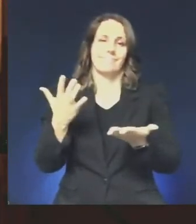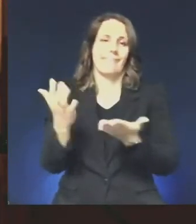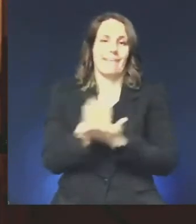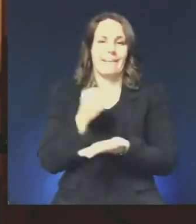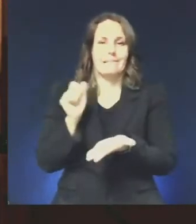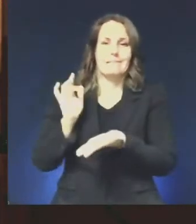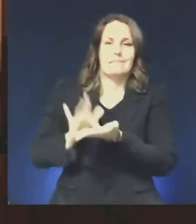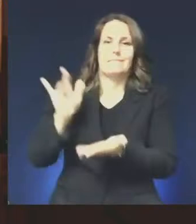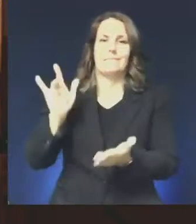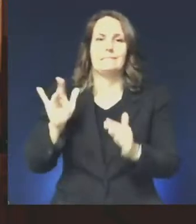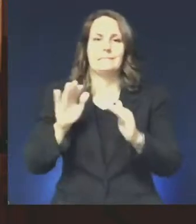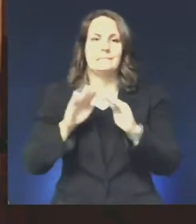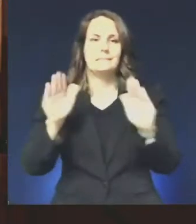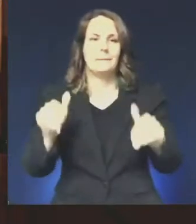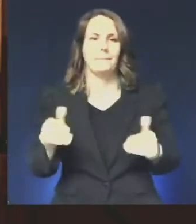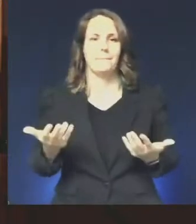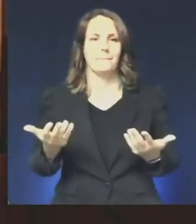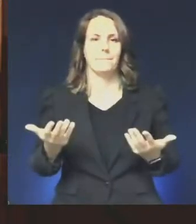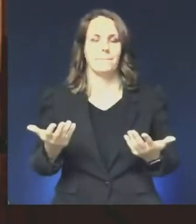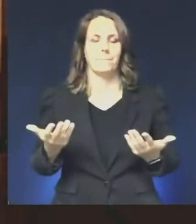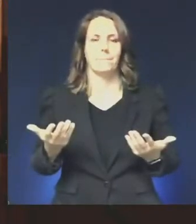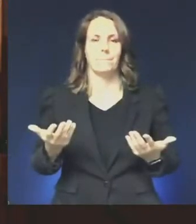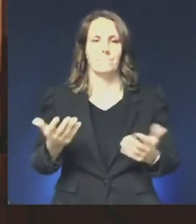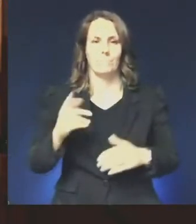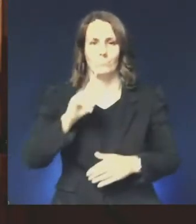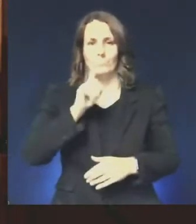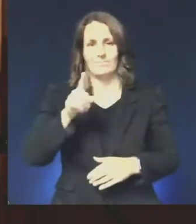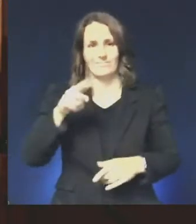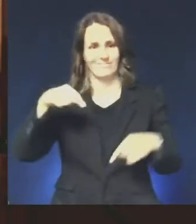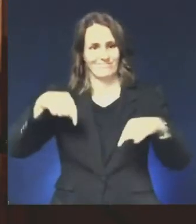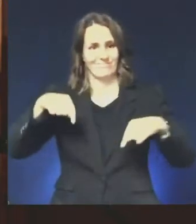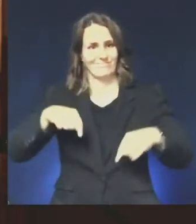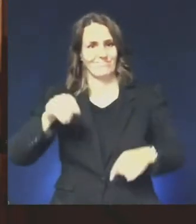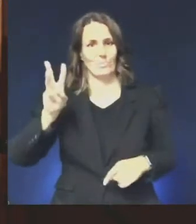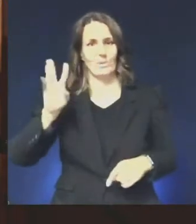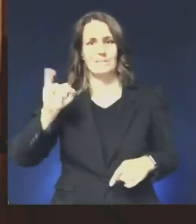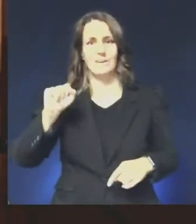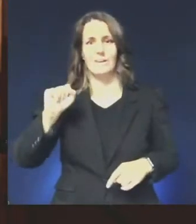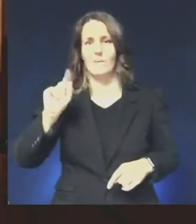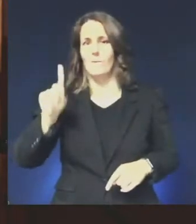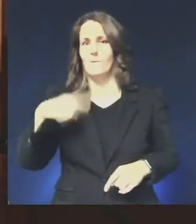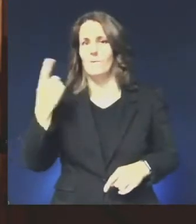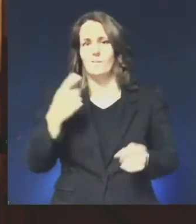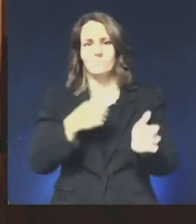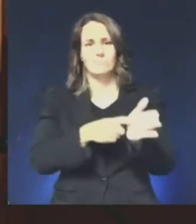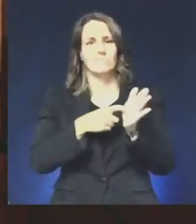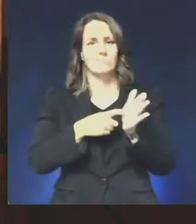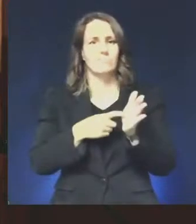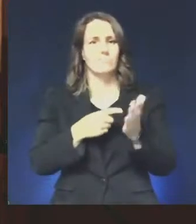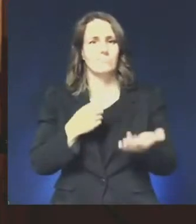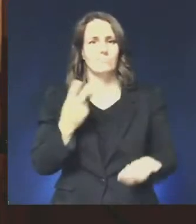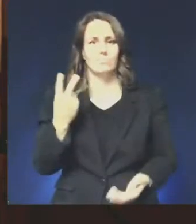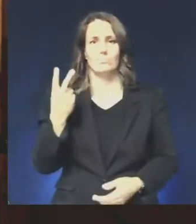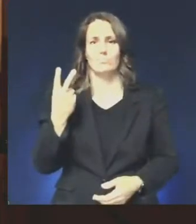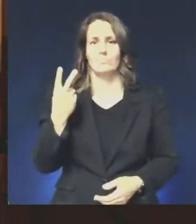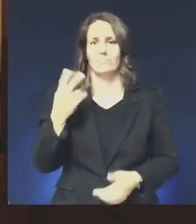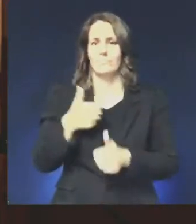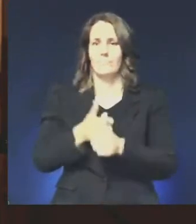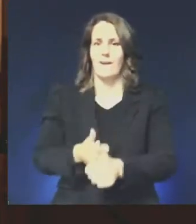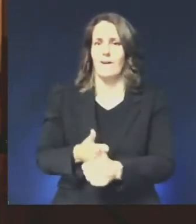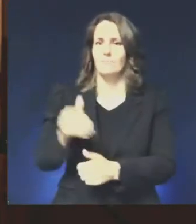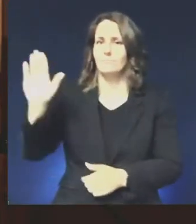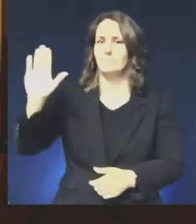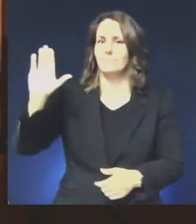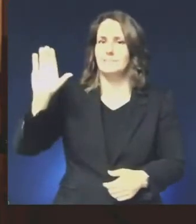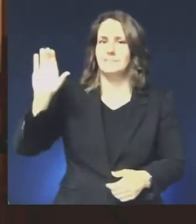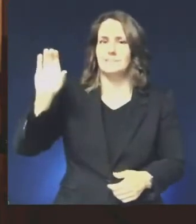the guidance of the emergency use authorization and CDC, that is not allowed under the